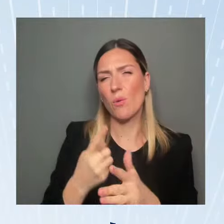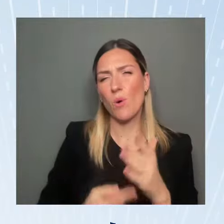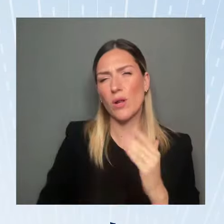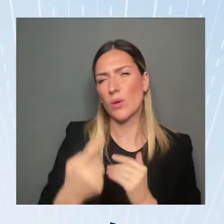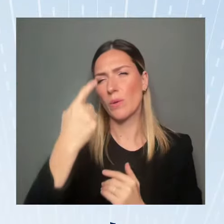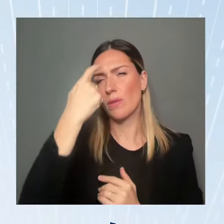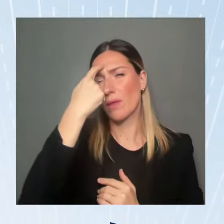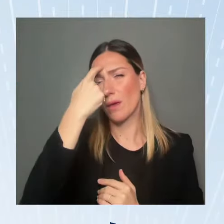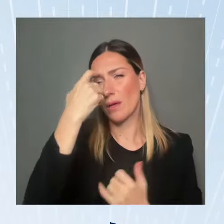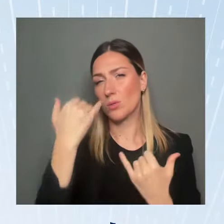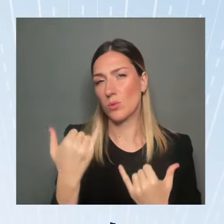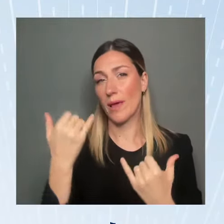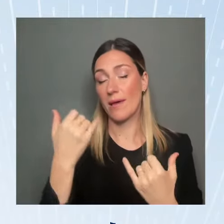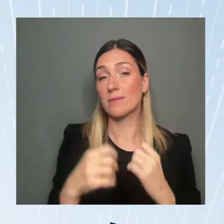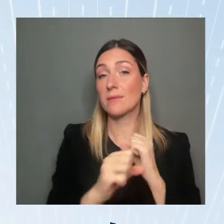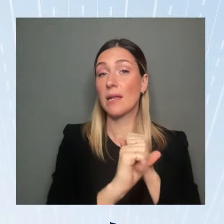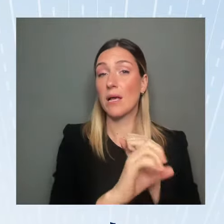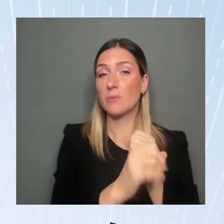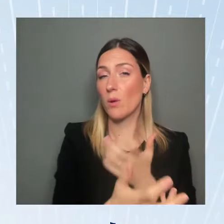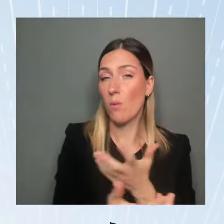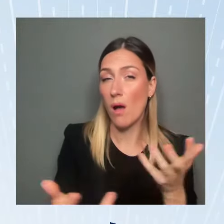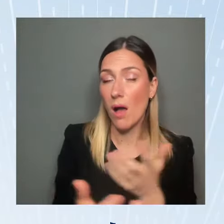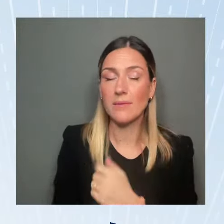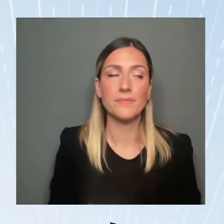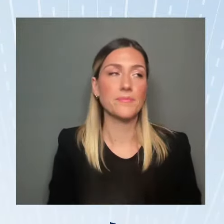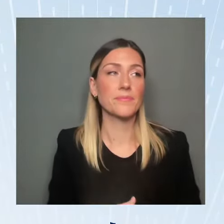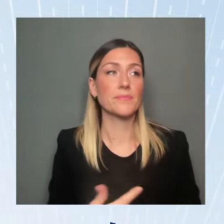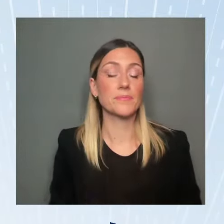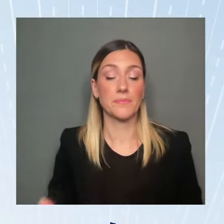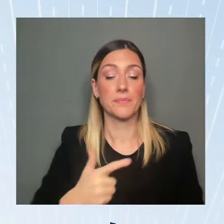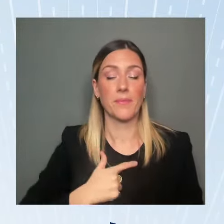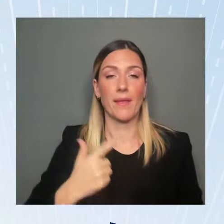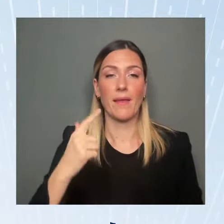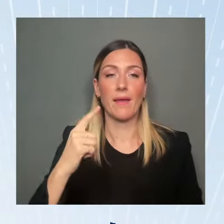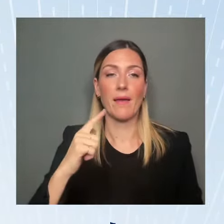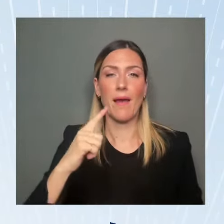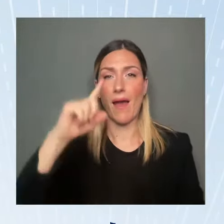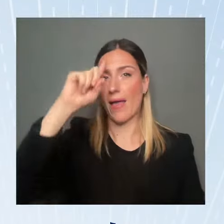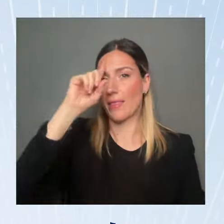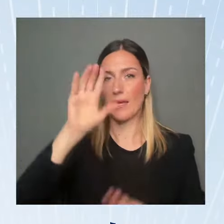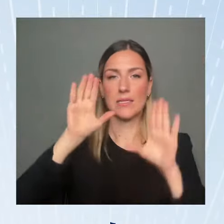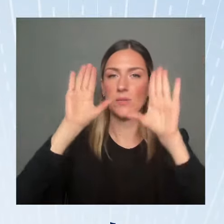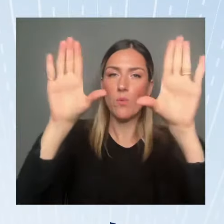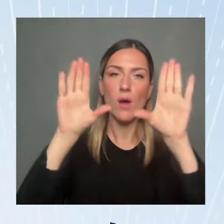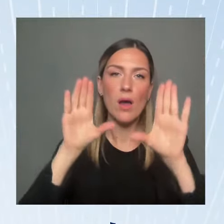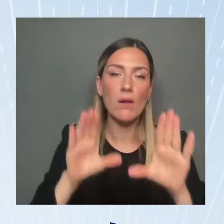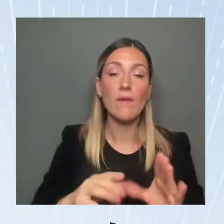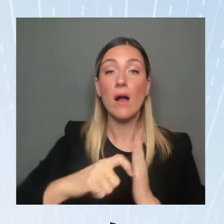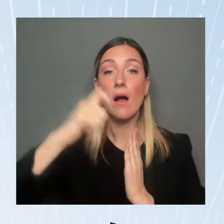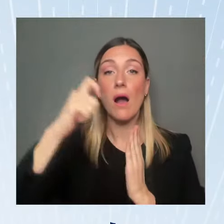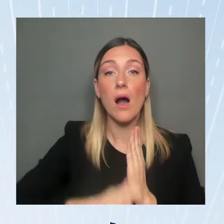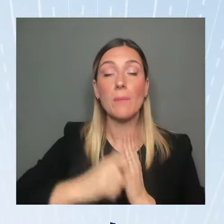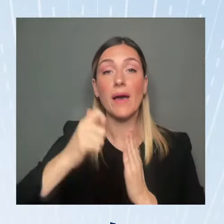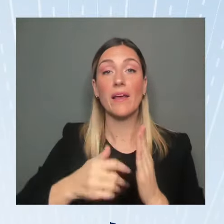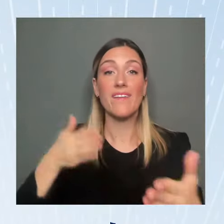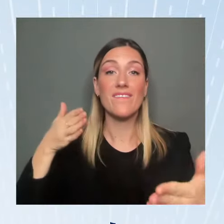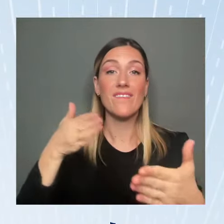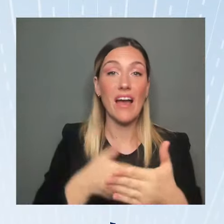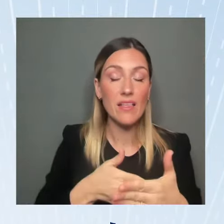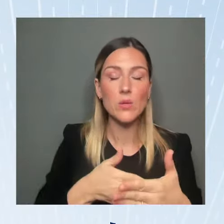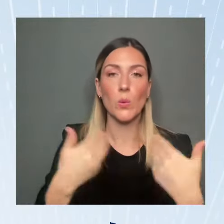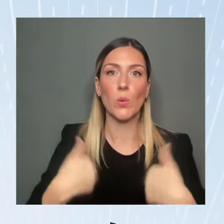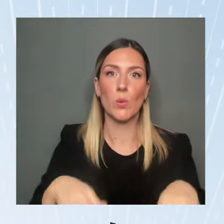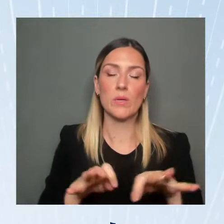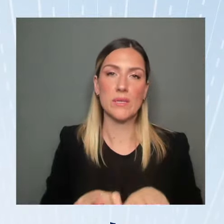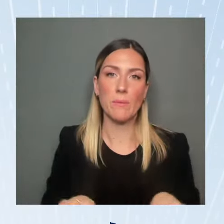announcement? I think it's fantastic because the automatic violation piece is really important,